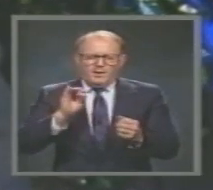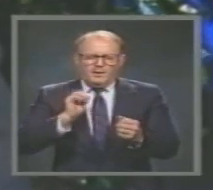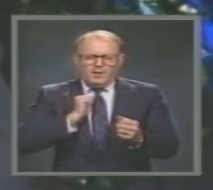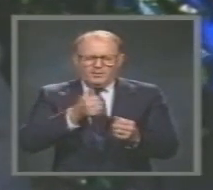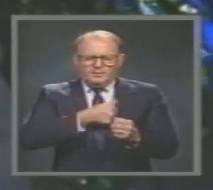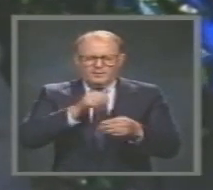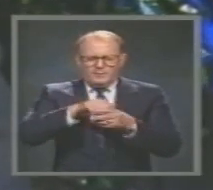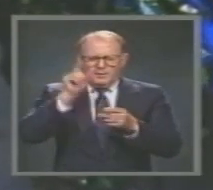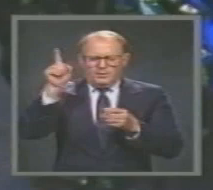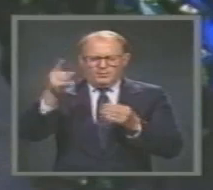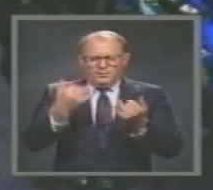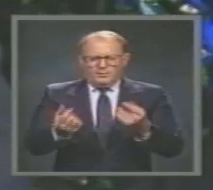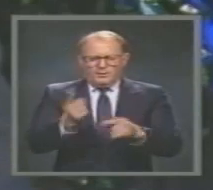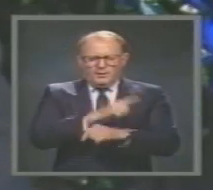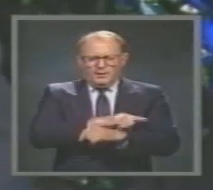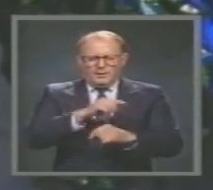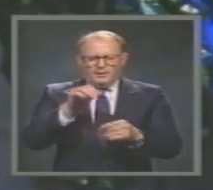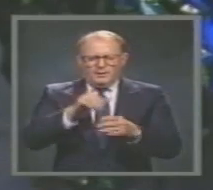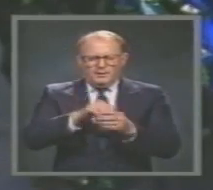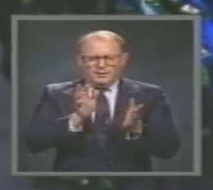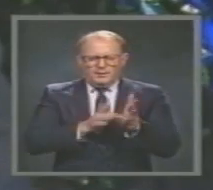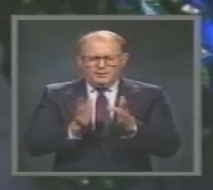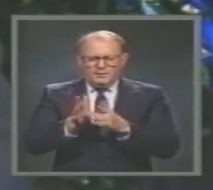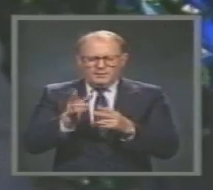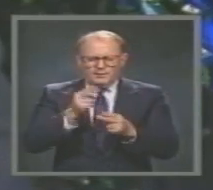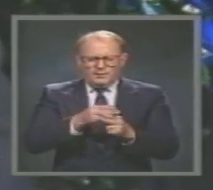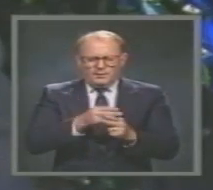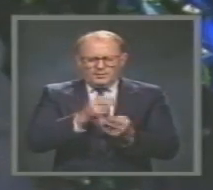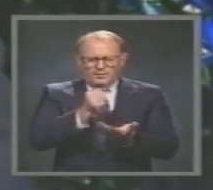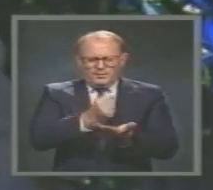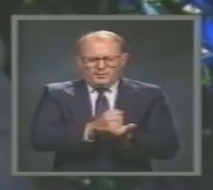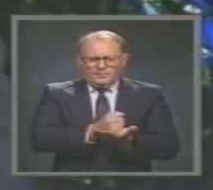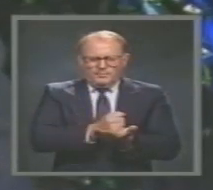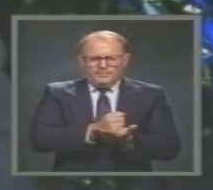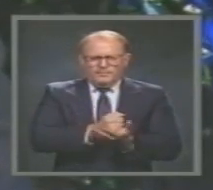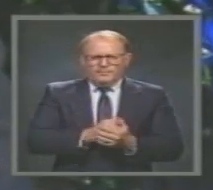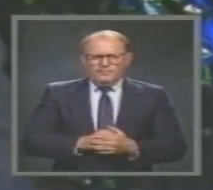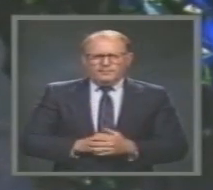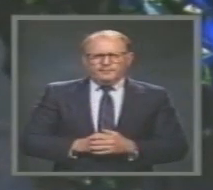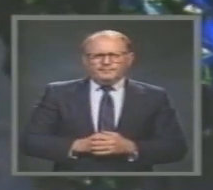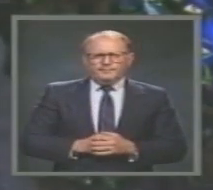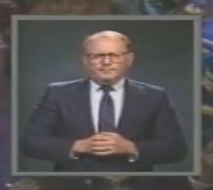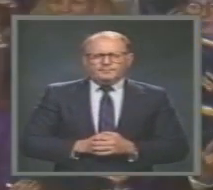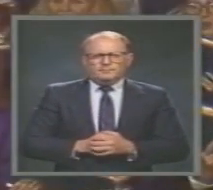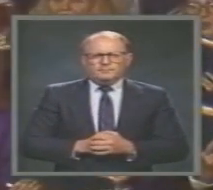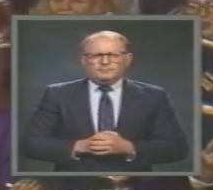study from your word, in the lovely name of Jesus. Amen.